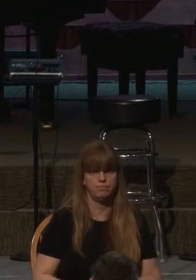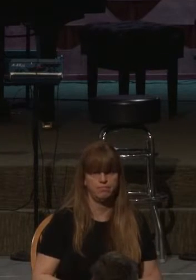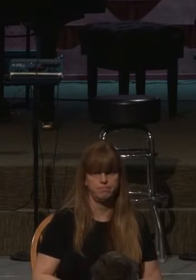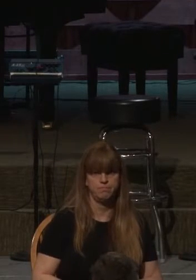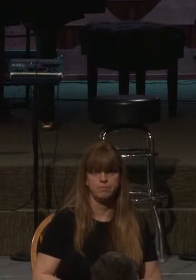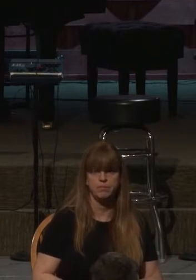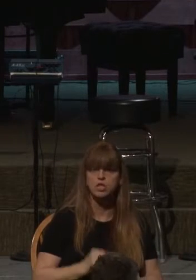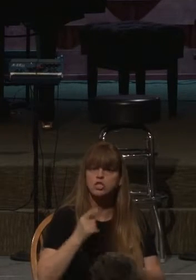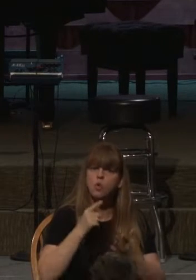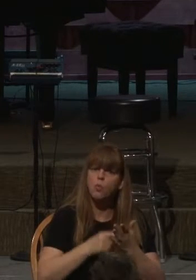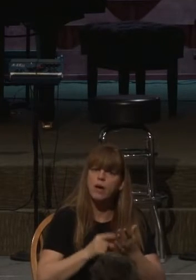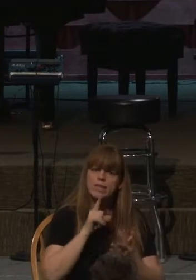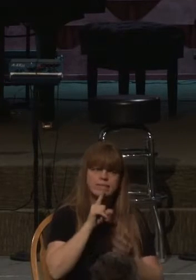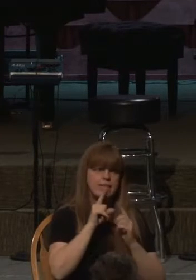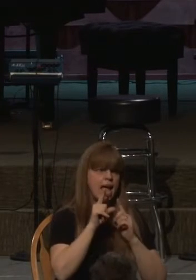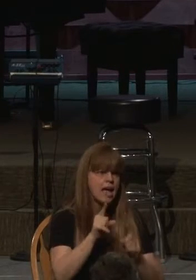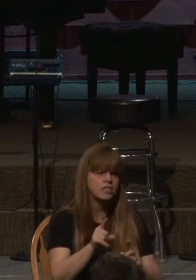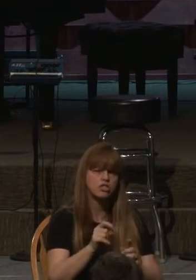And so what is the answer?